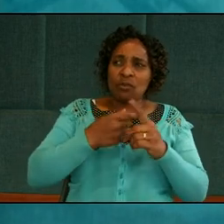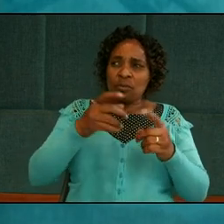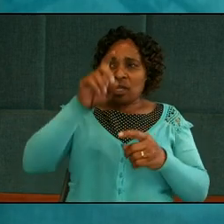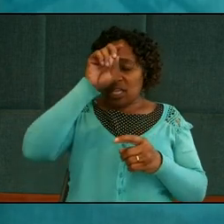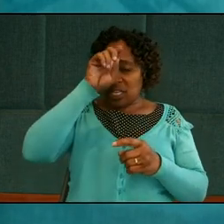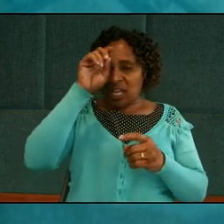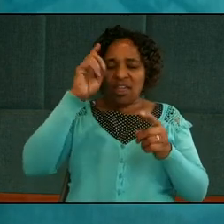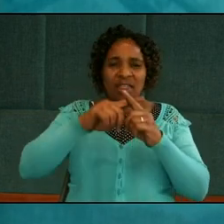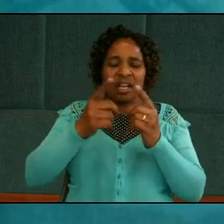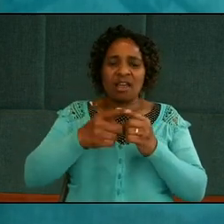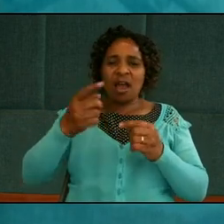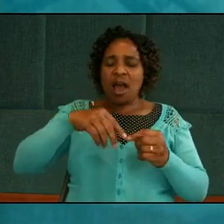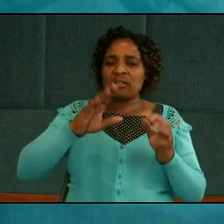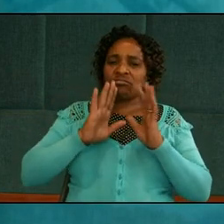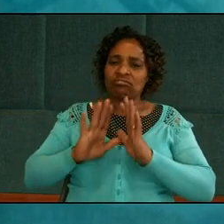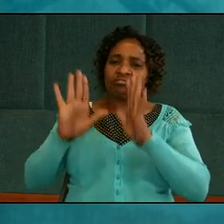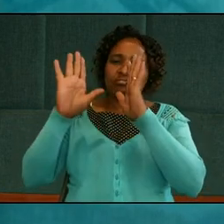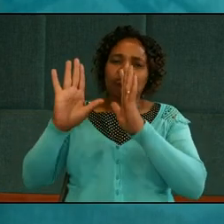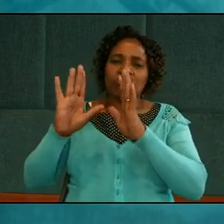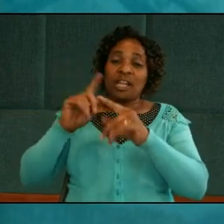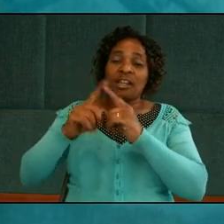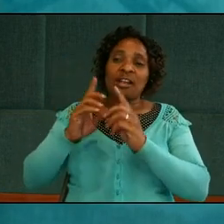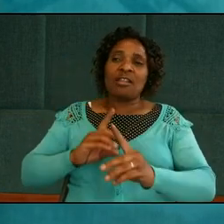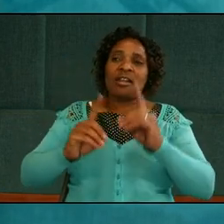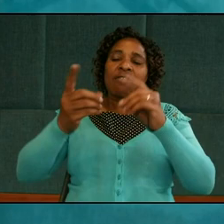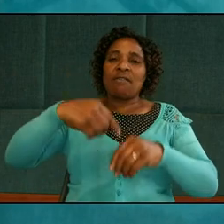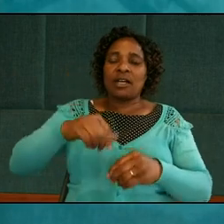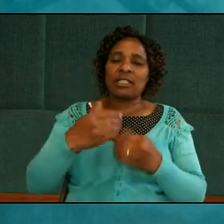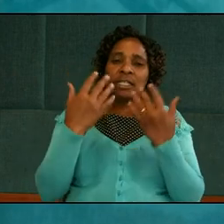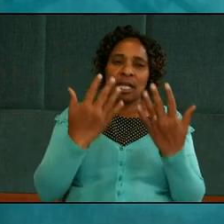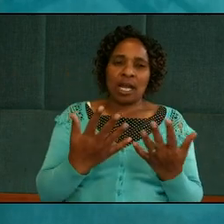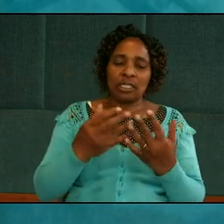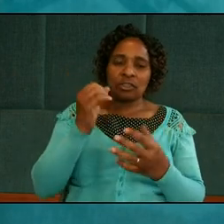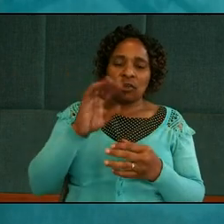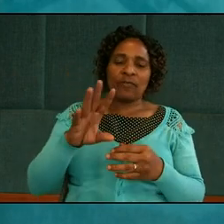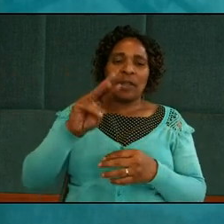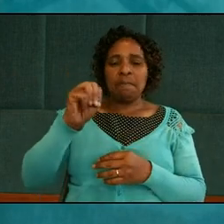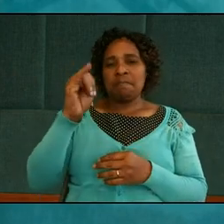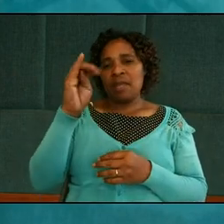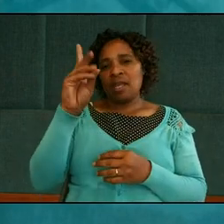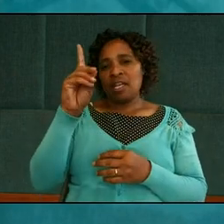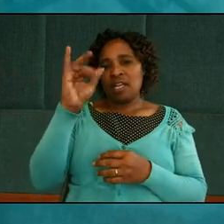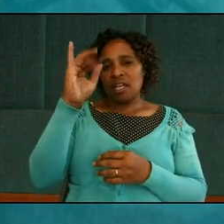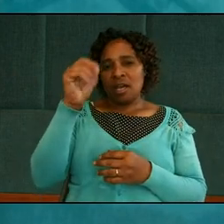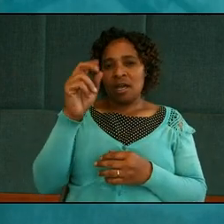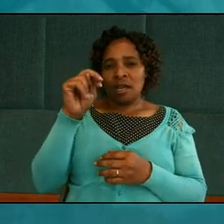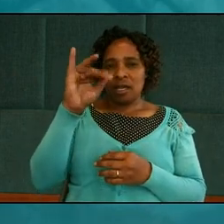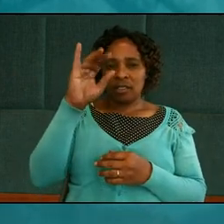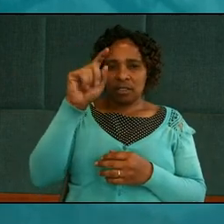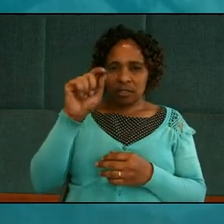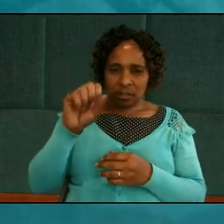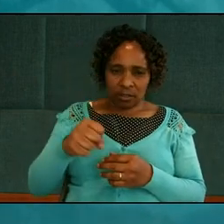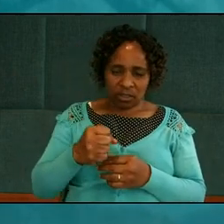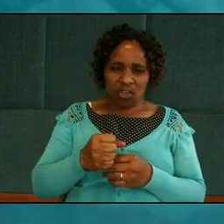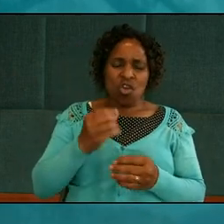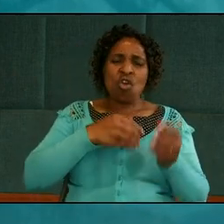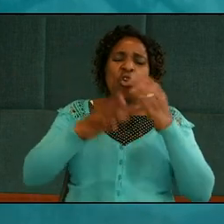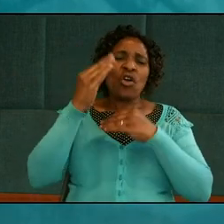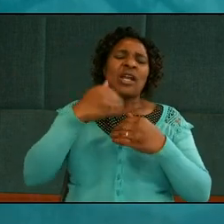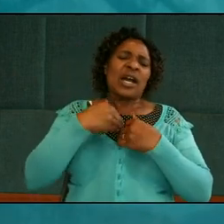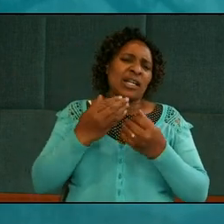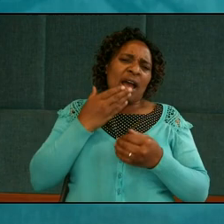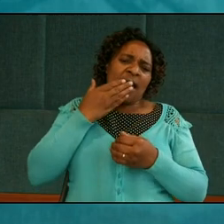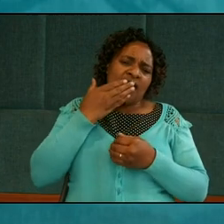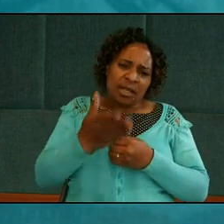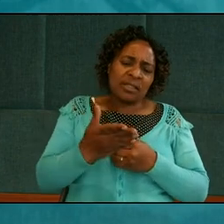has forsaken us and delivered us into the hands of the Midianites." Now God had an interesting answer to